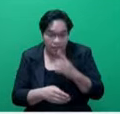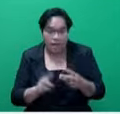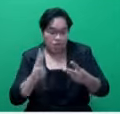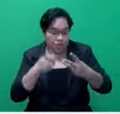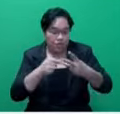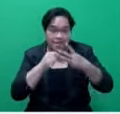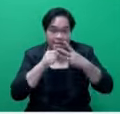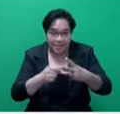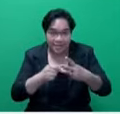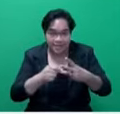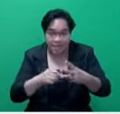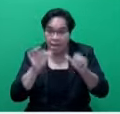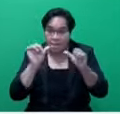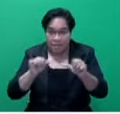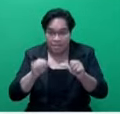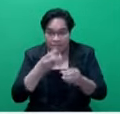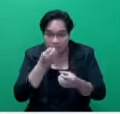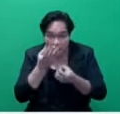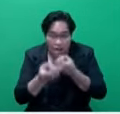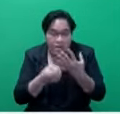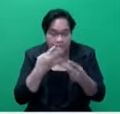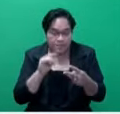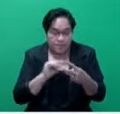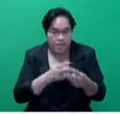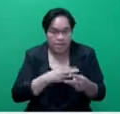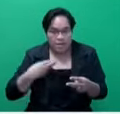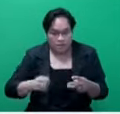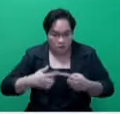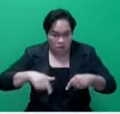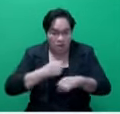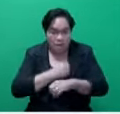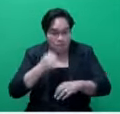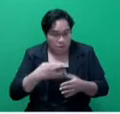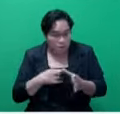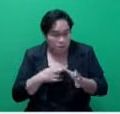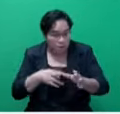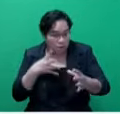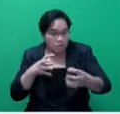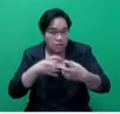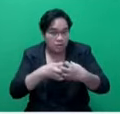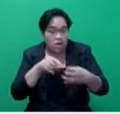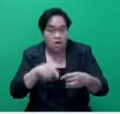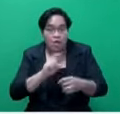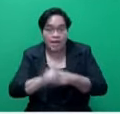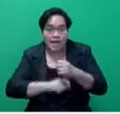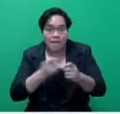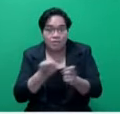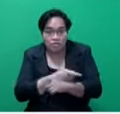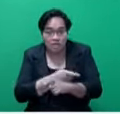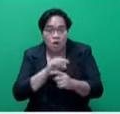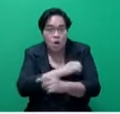priority outlined by the President, the Ministry of Local Government's response to the climate change, oceans and